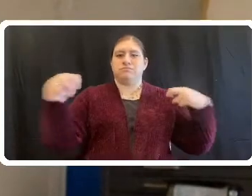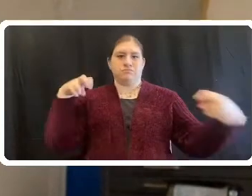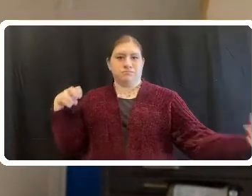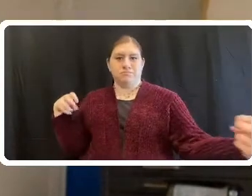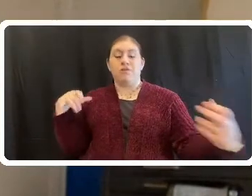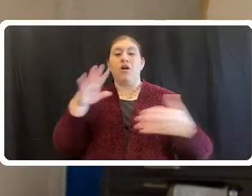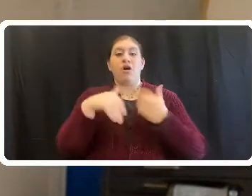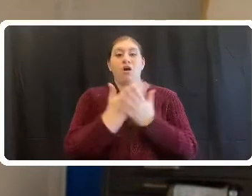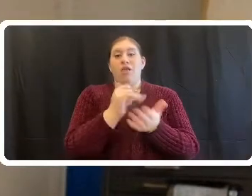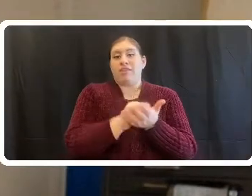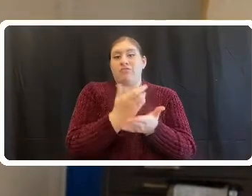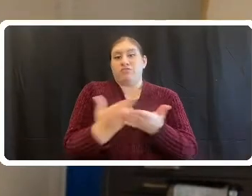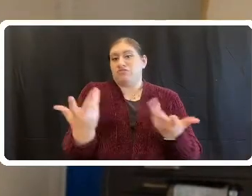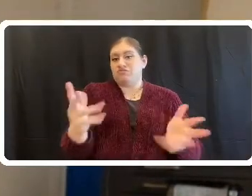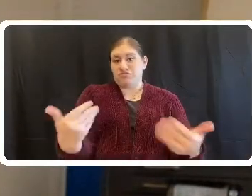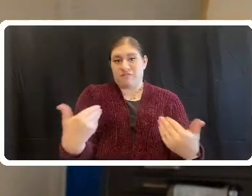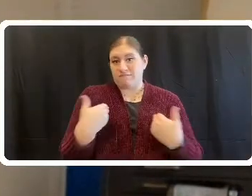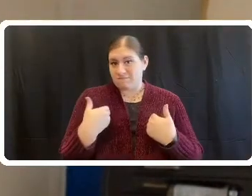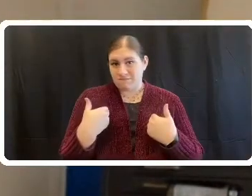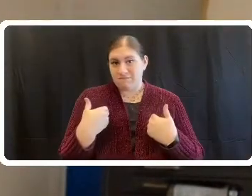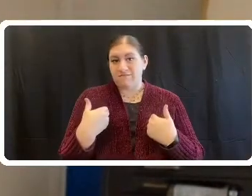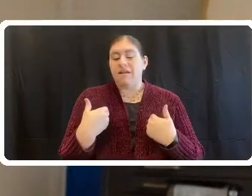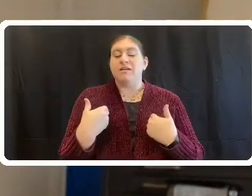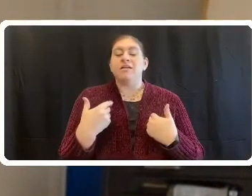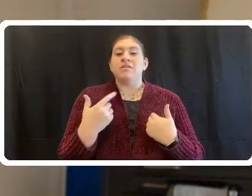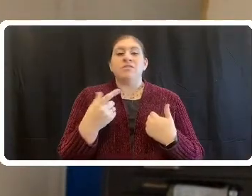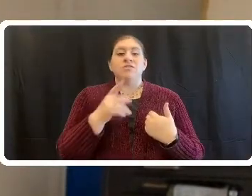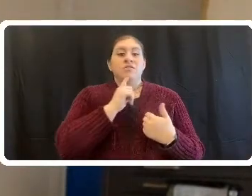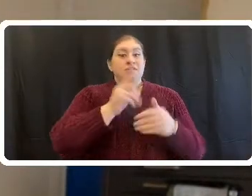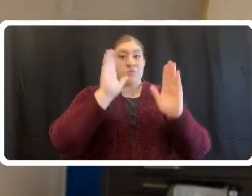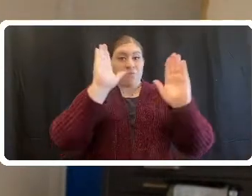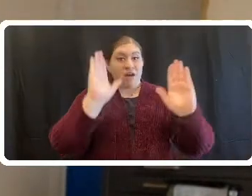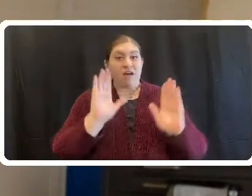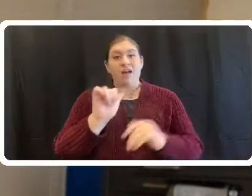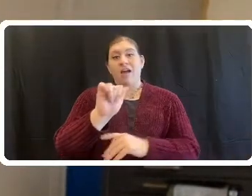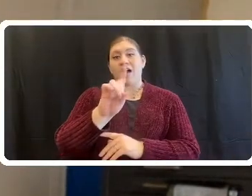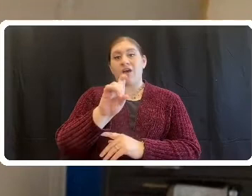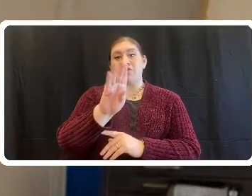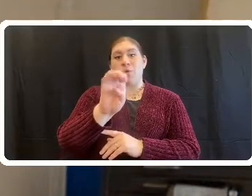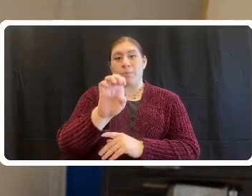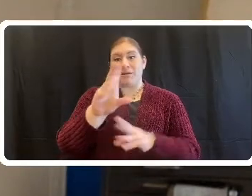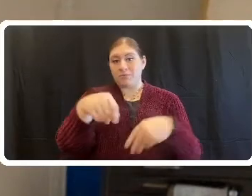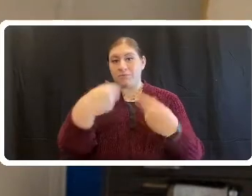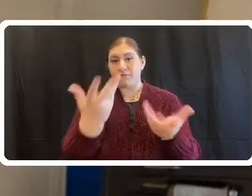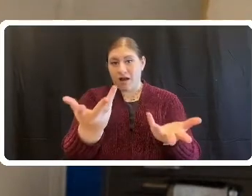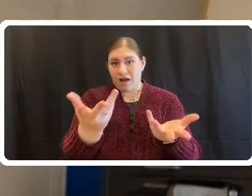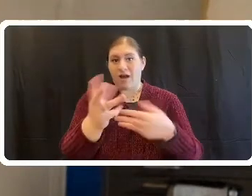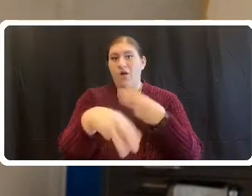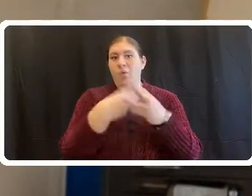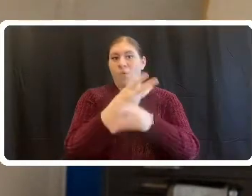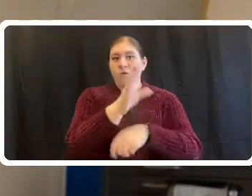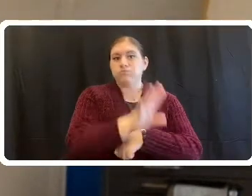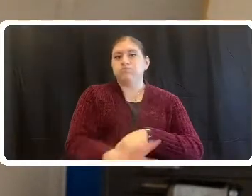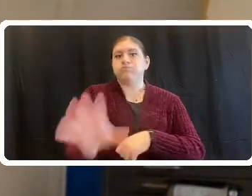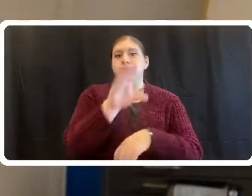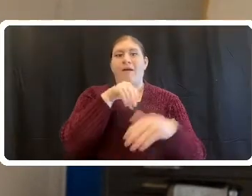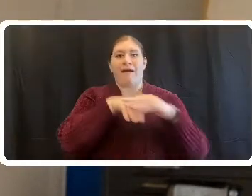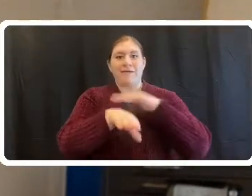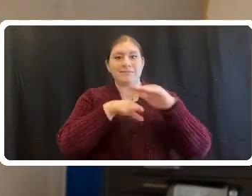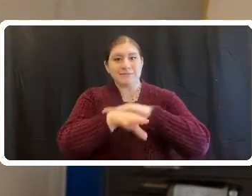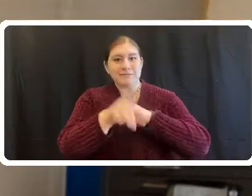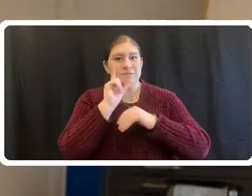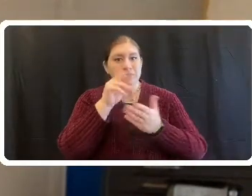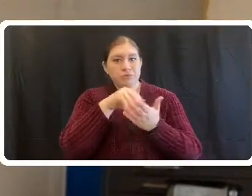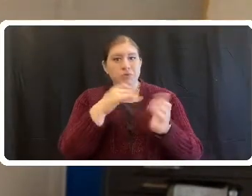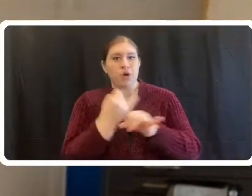those tools are there. And it was wonderful that Adobe provided worldwide access to